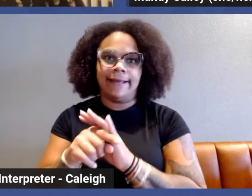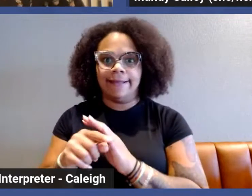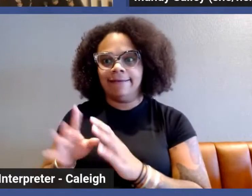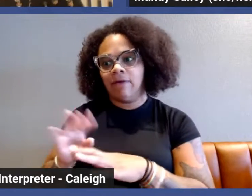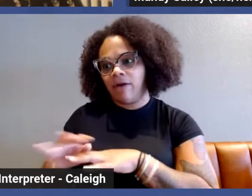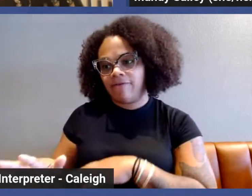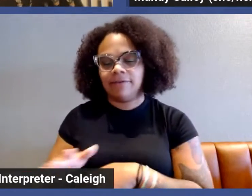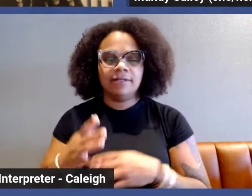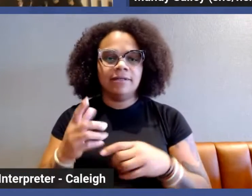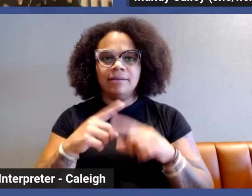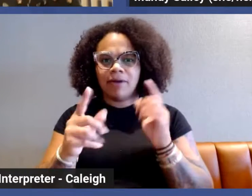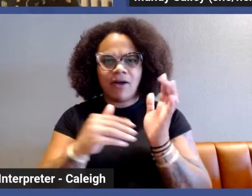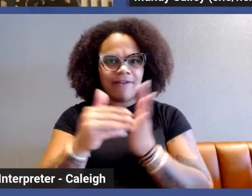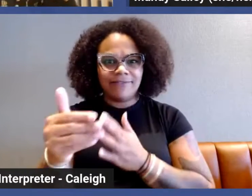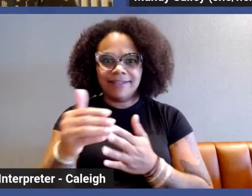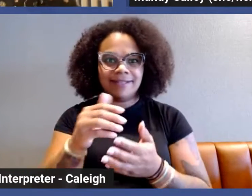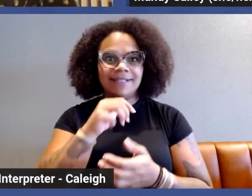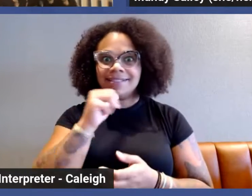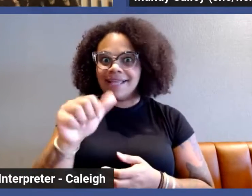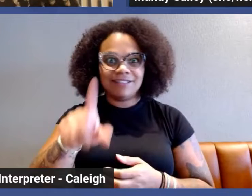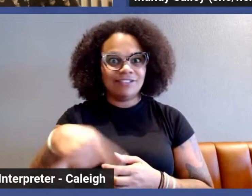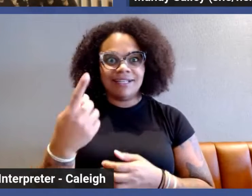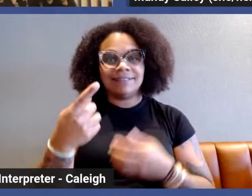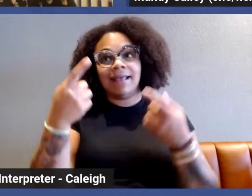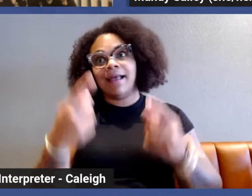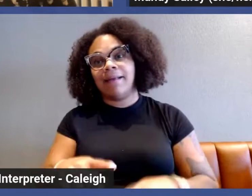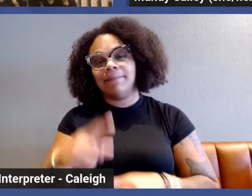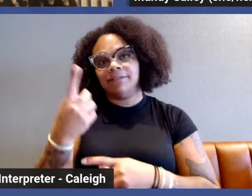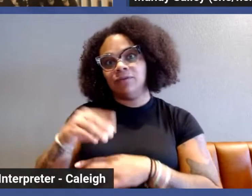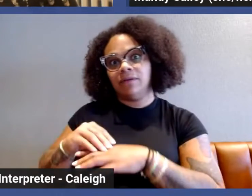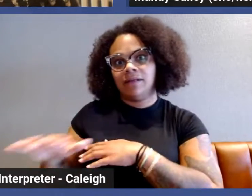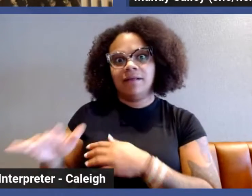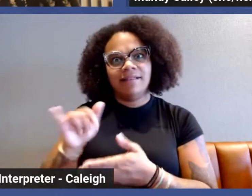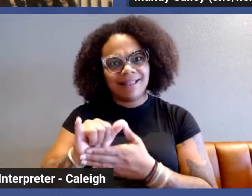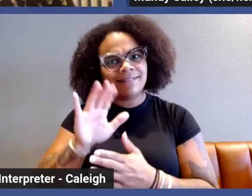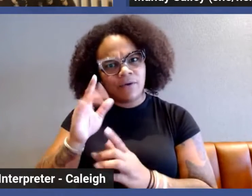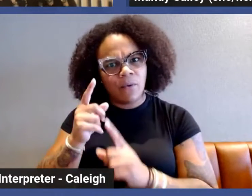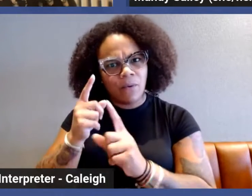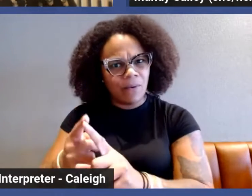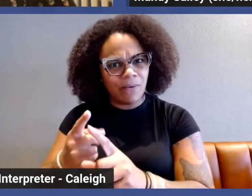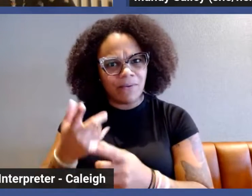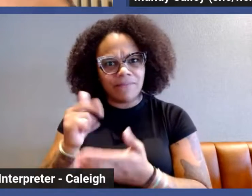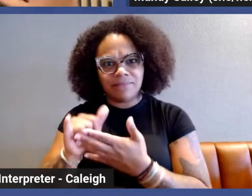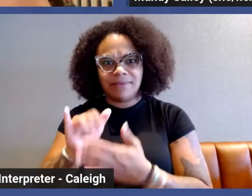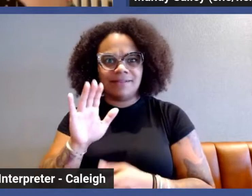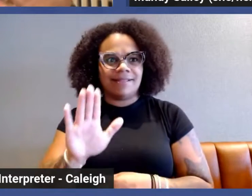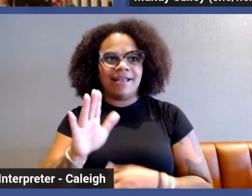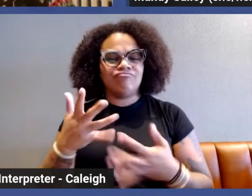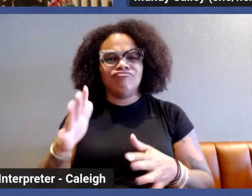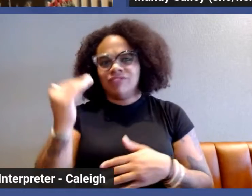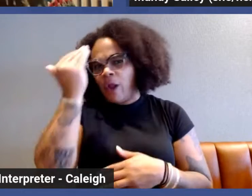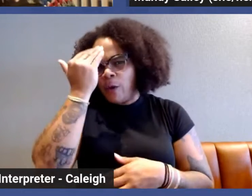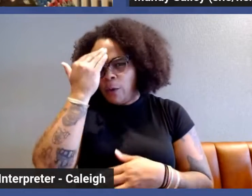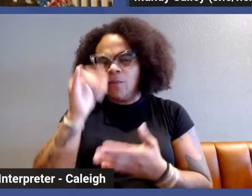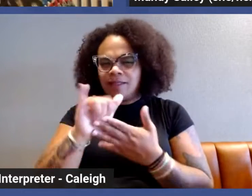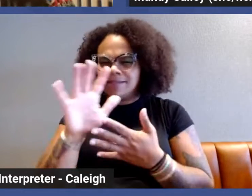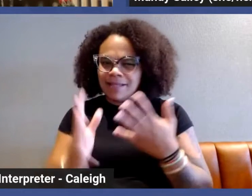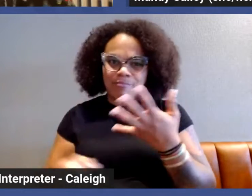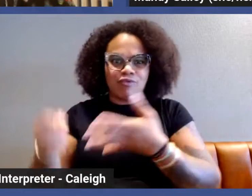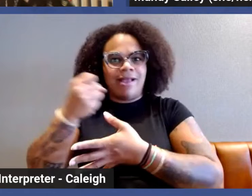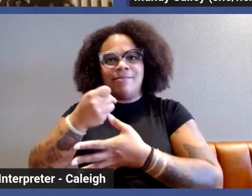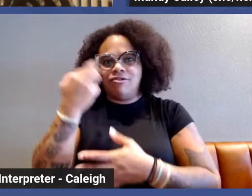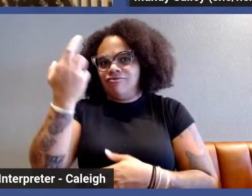in a lot of cases, it is very much the intended consequence or a known, and if not the primary, a